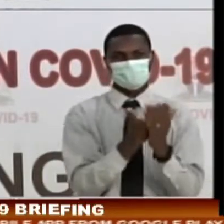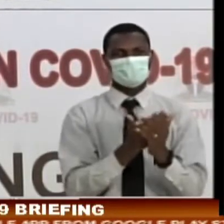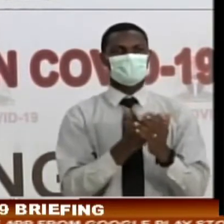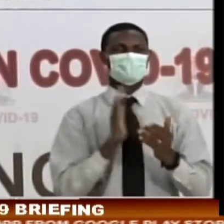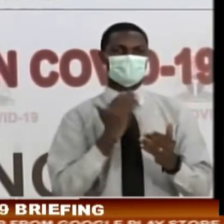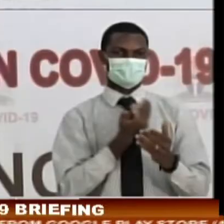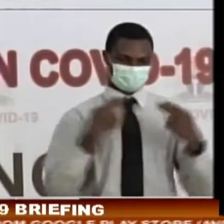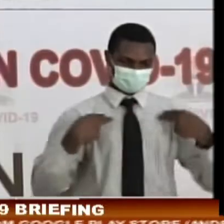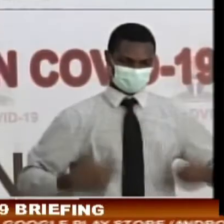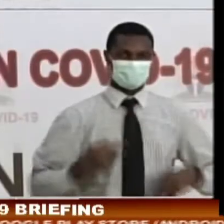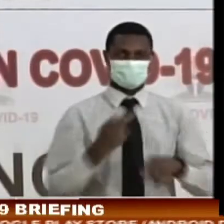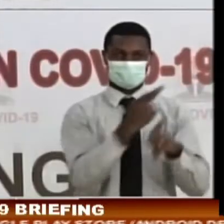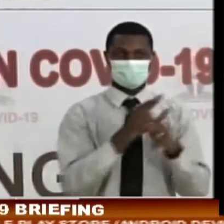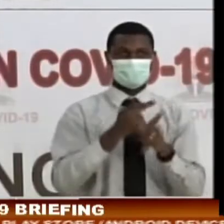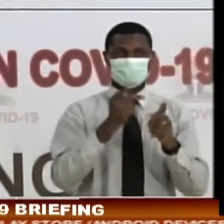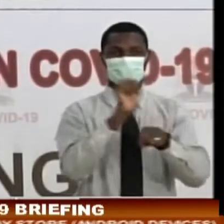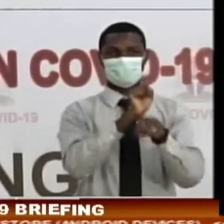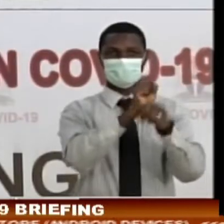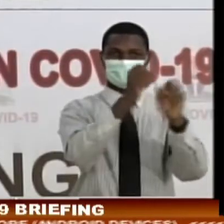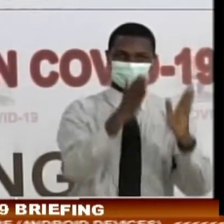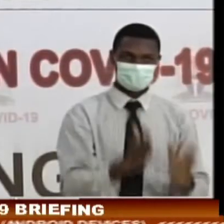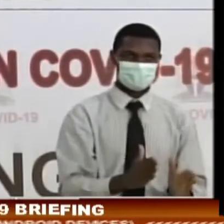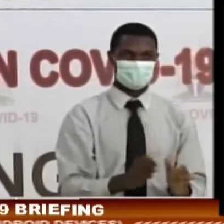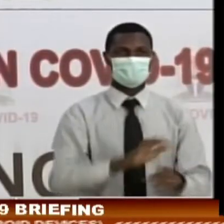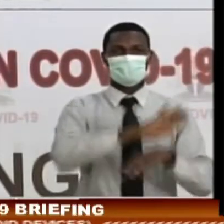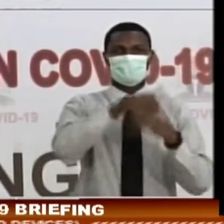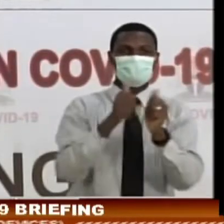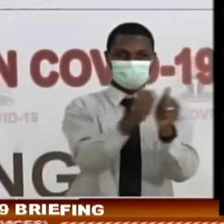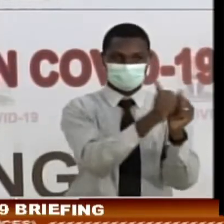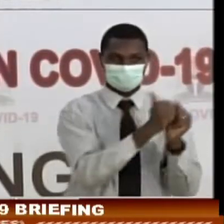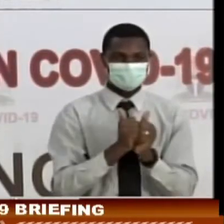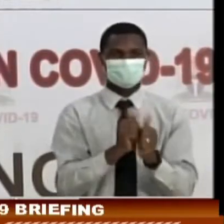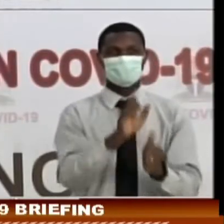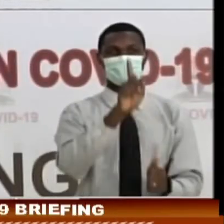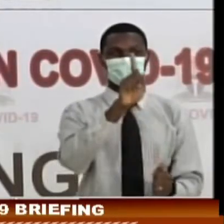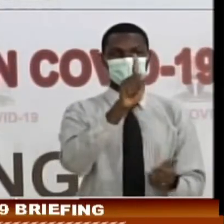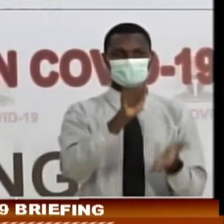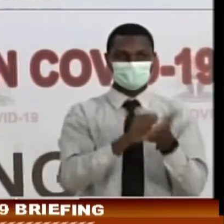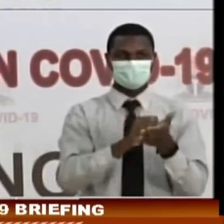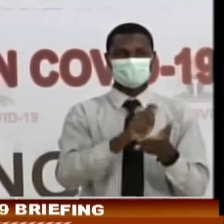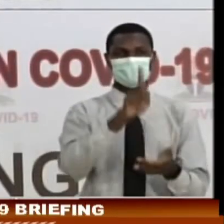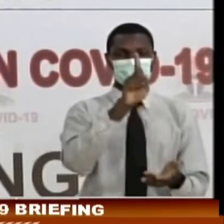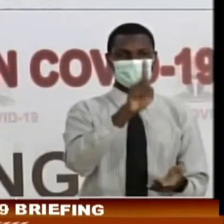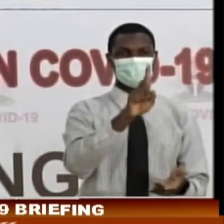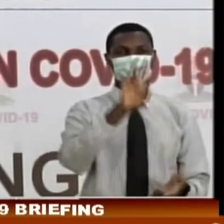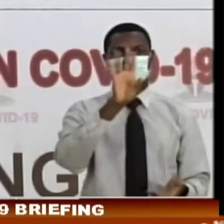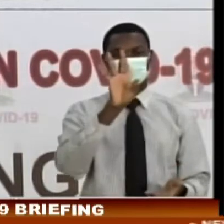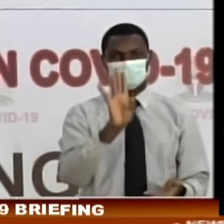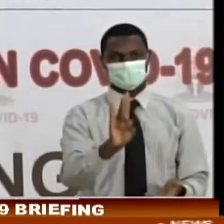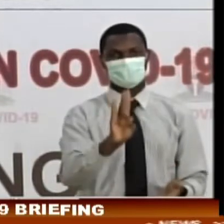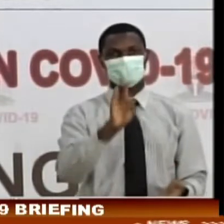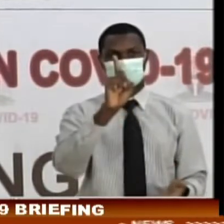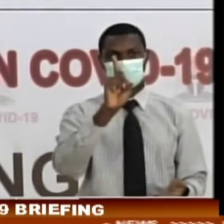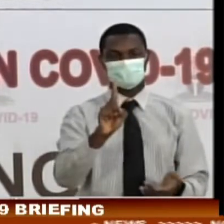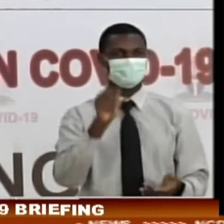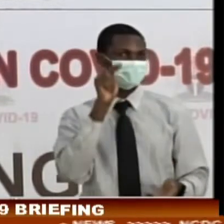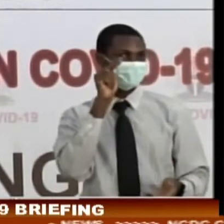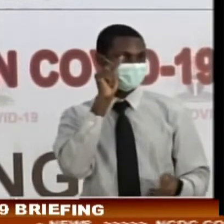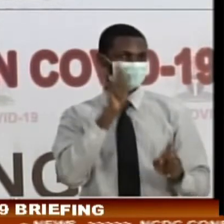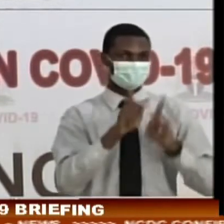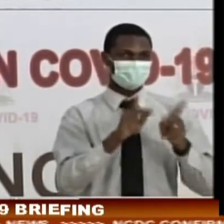to health a total of 1,071 Nigerians already discharged from the